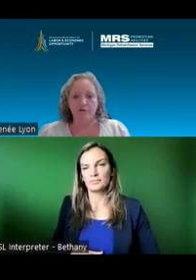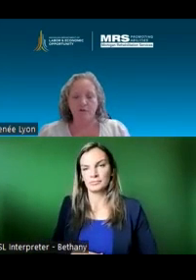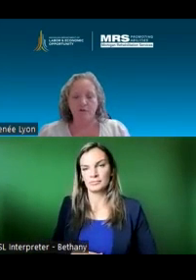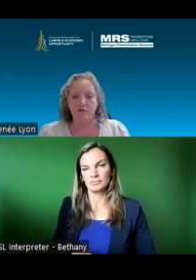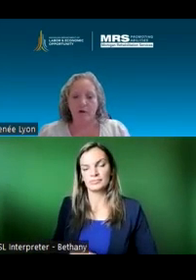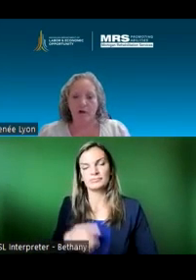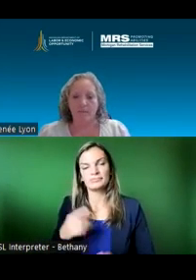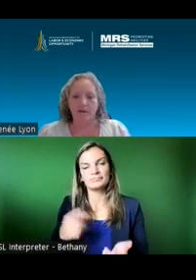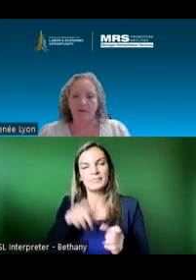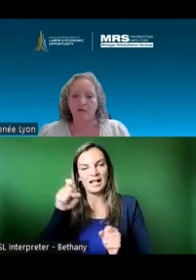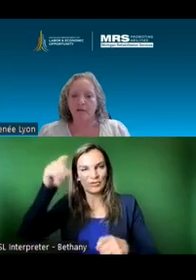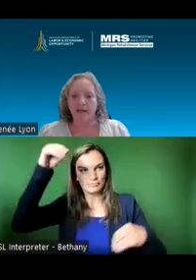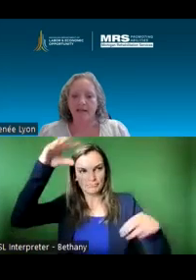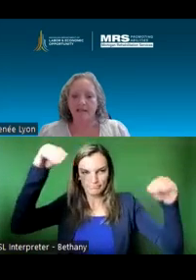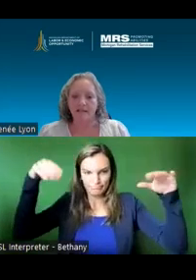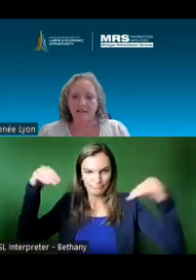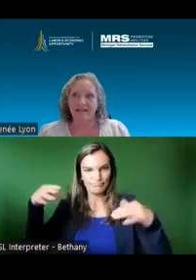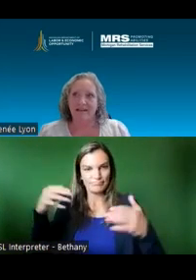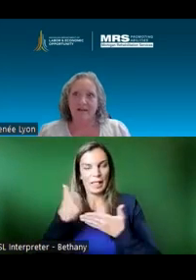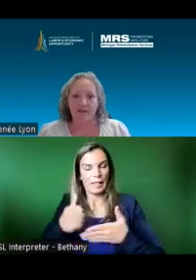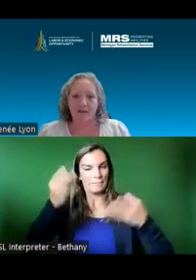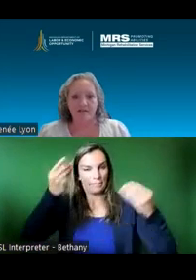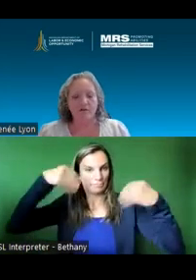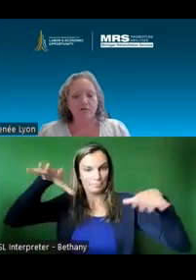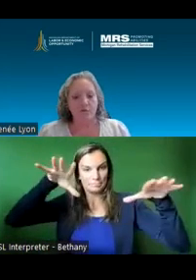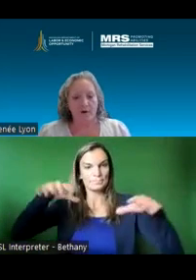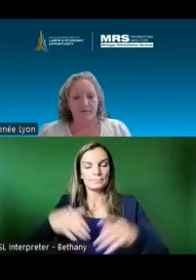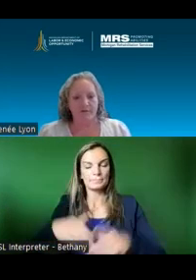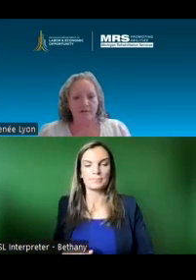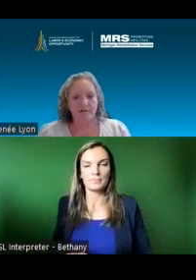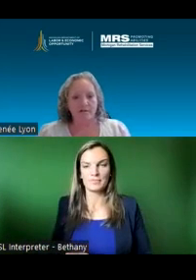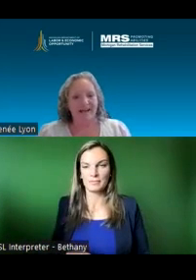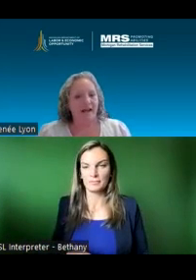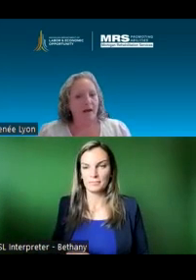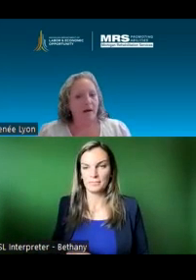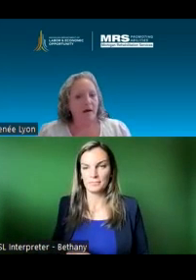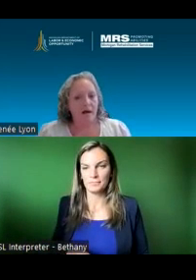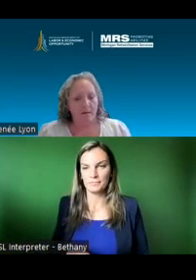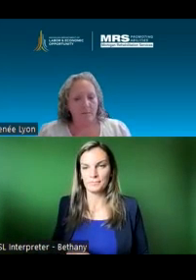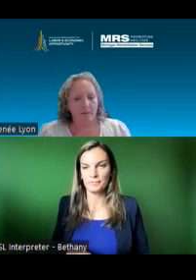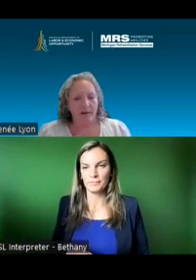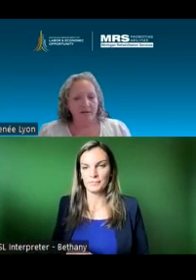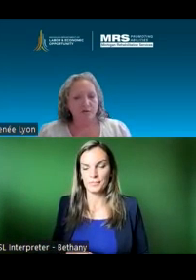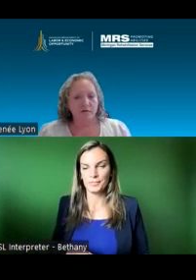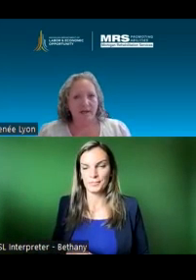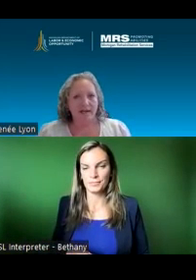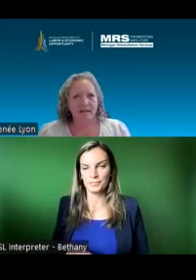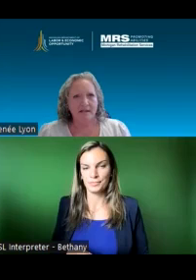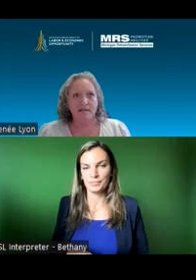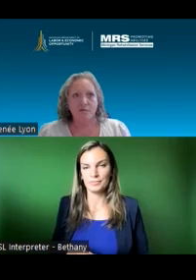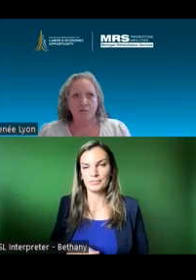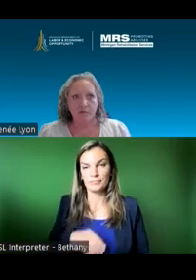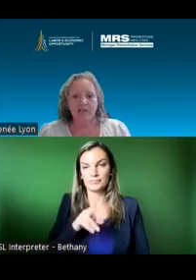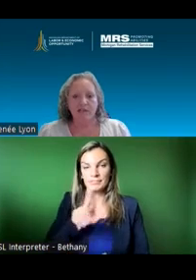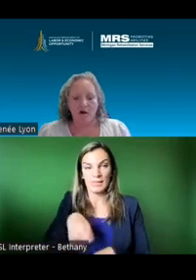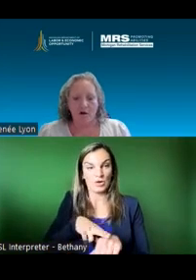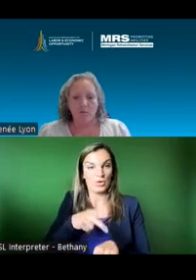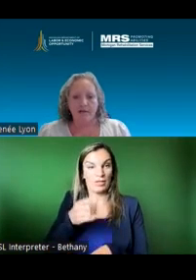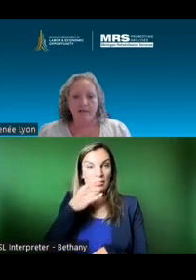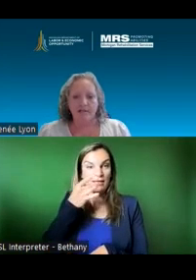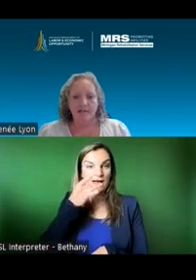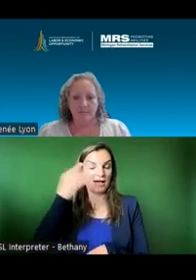used to illuminate things of reference. Natural light is